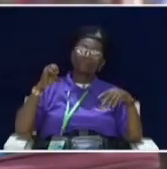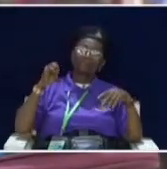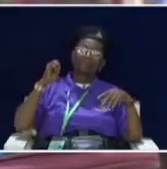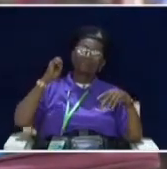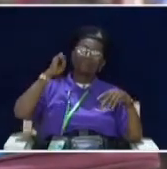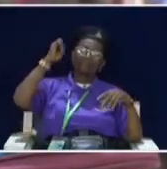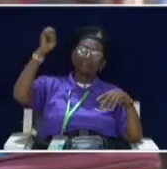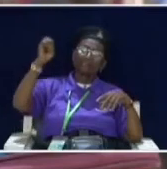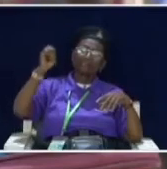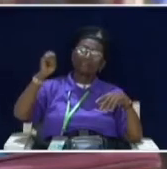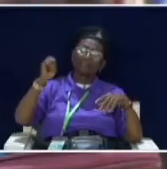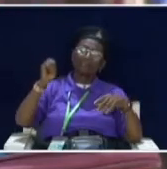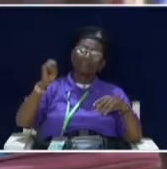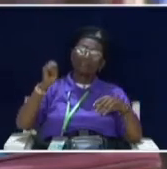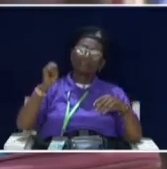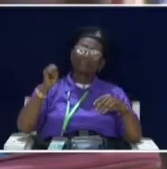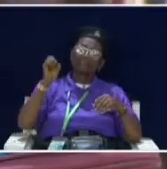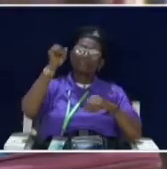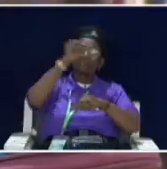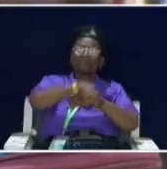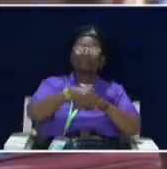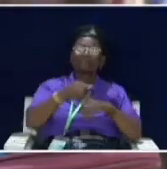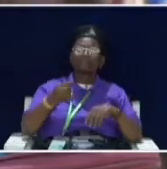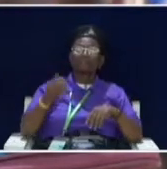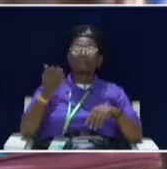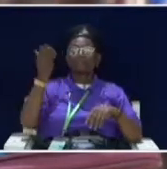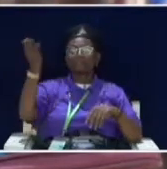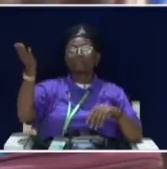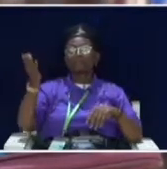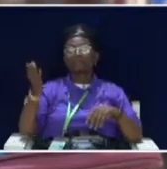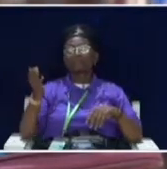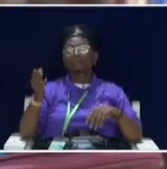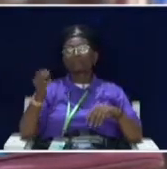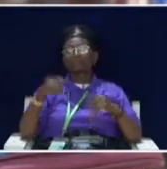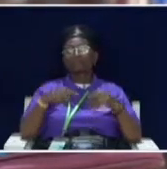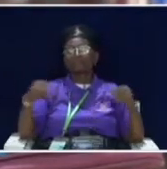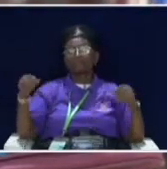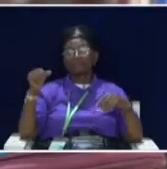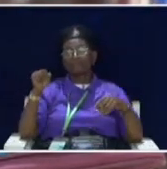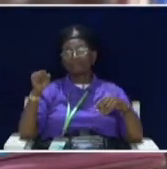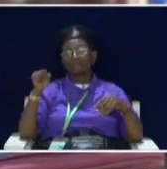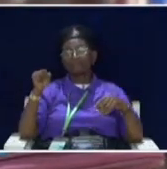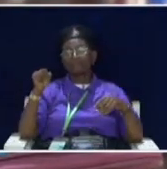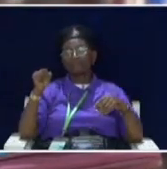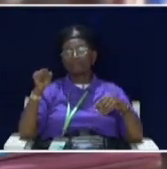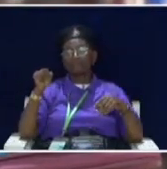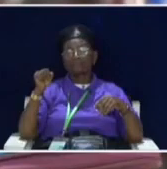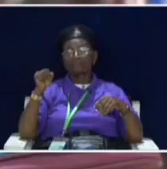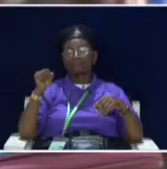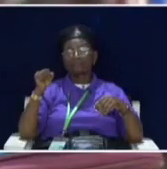subdued their enemies. O koko teri awon ota awon ba.